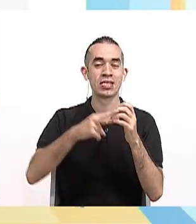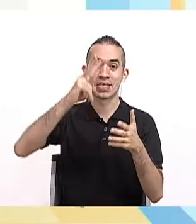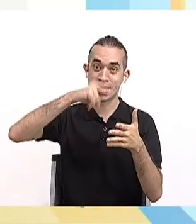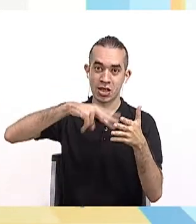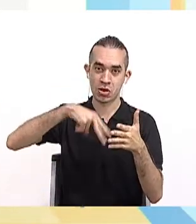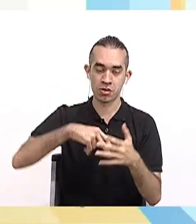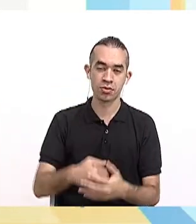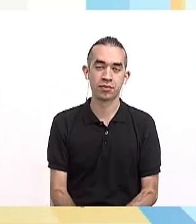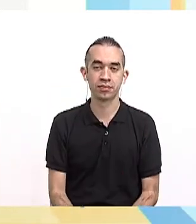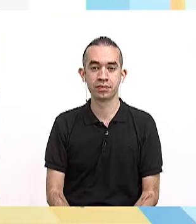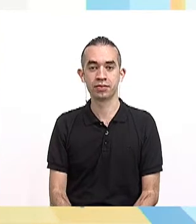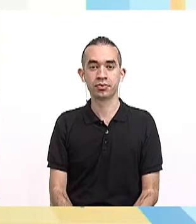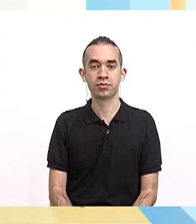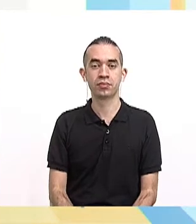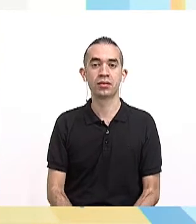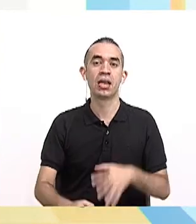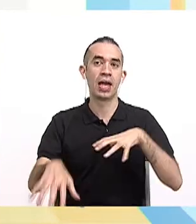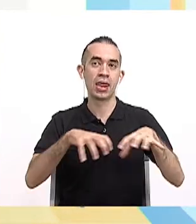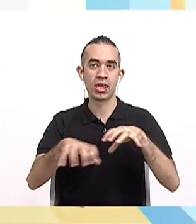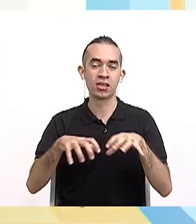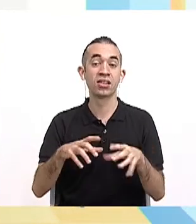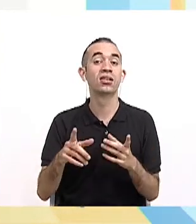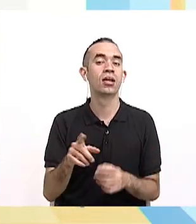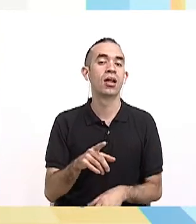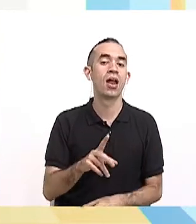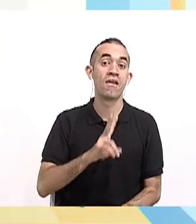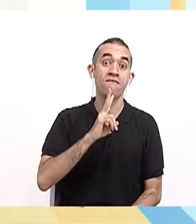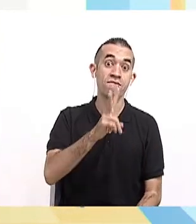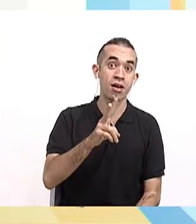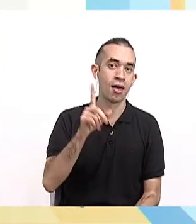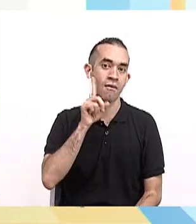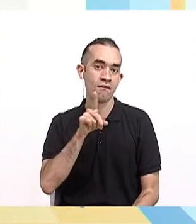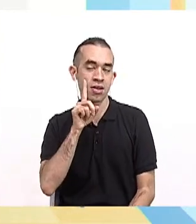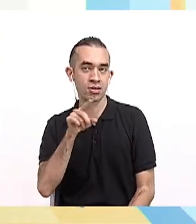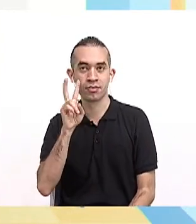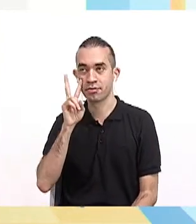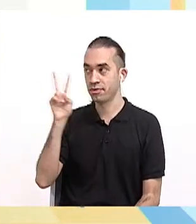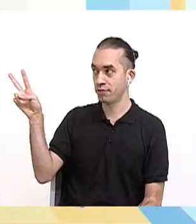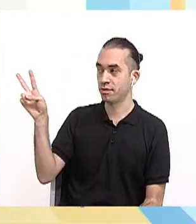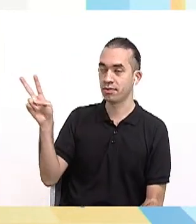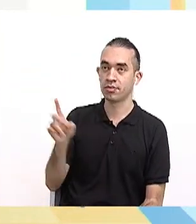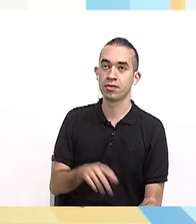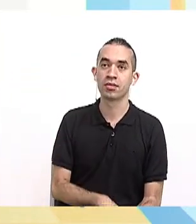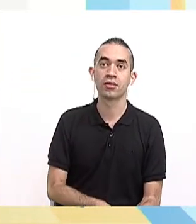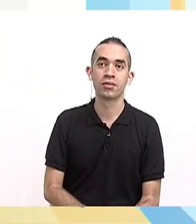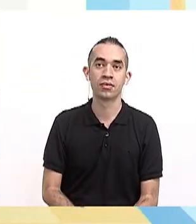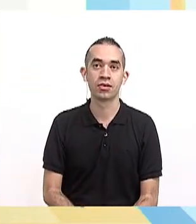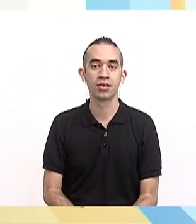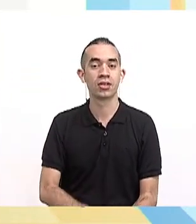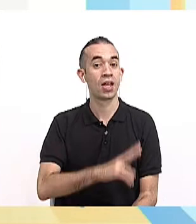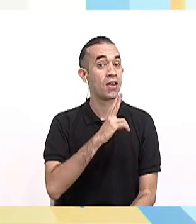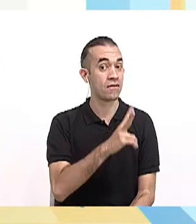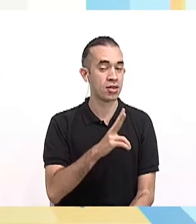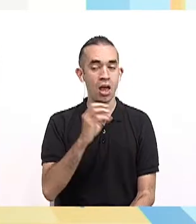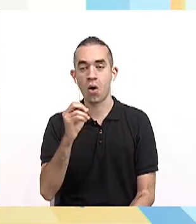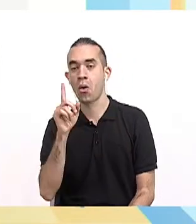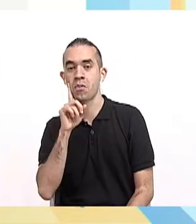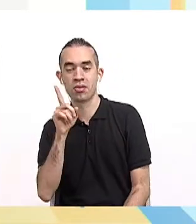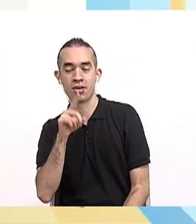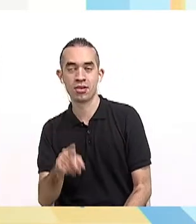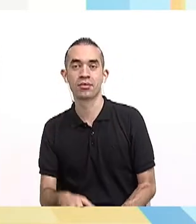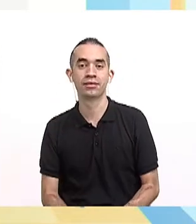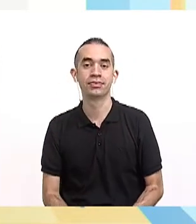I have an activity of true and false. So you see here we have true or false. And these are